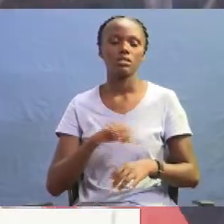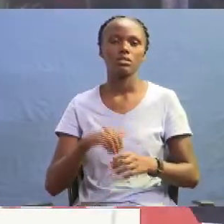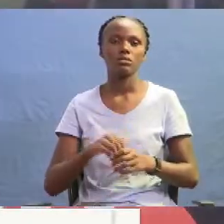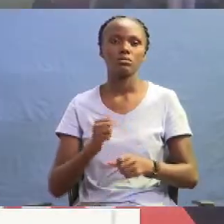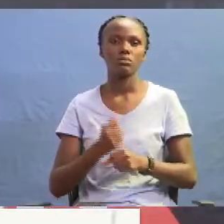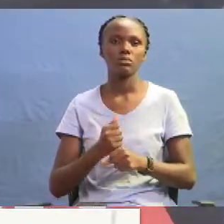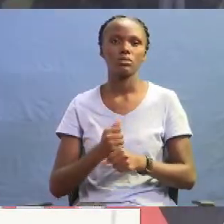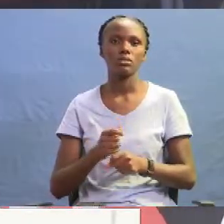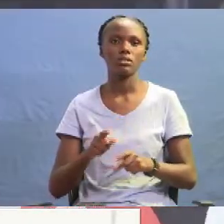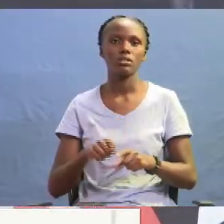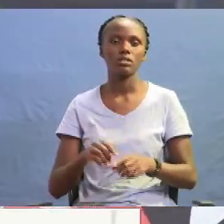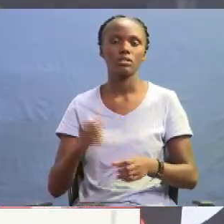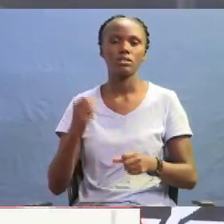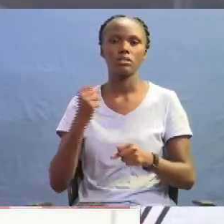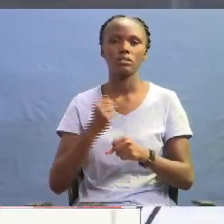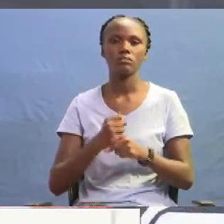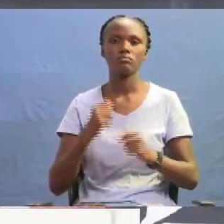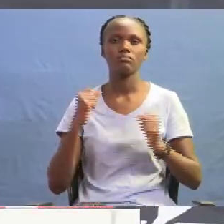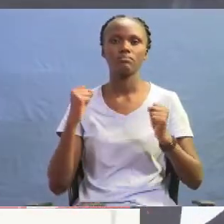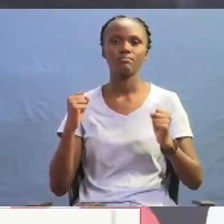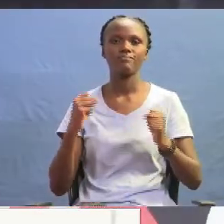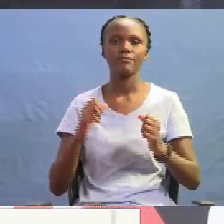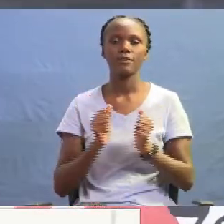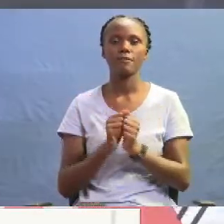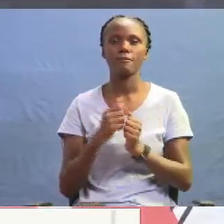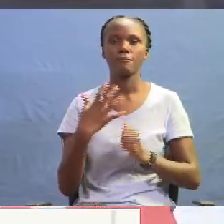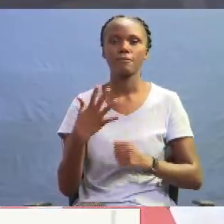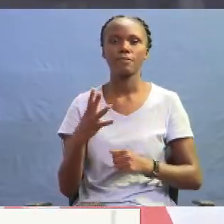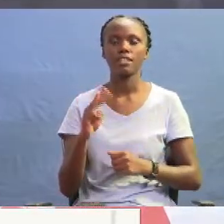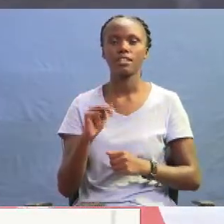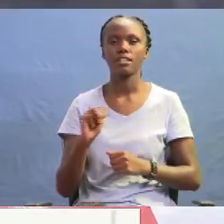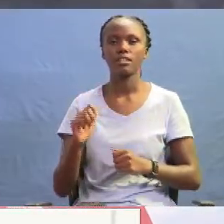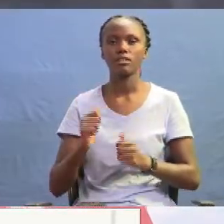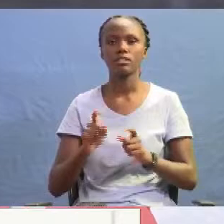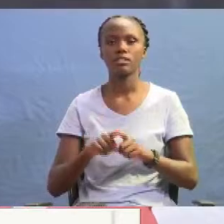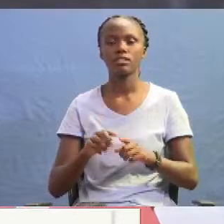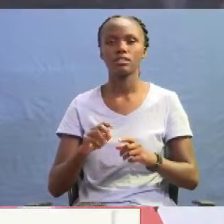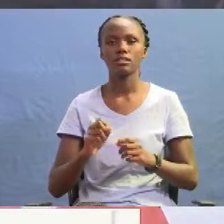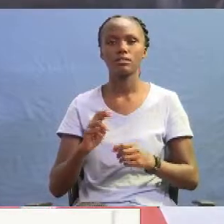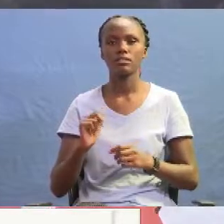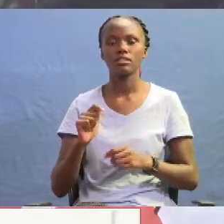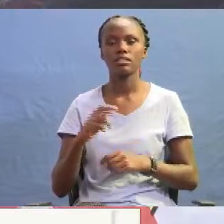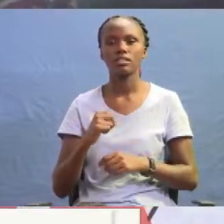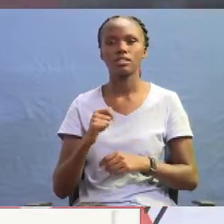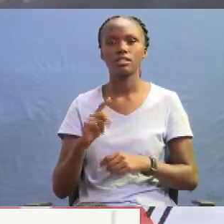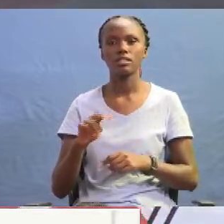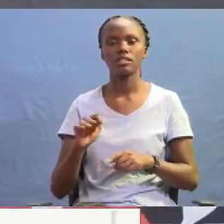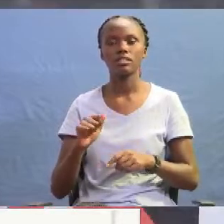join a very strong team in the 1500 with Nelly, Susan,